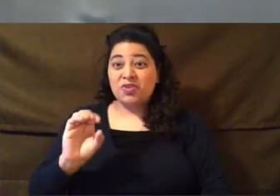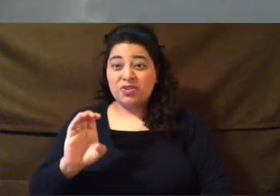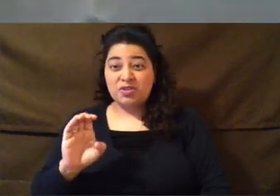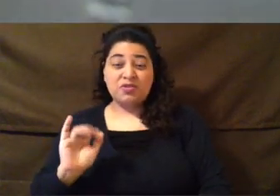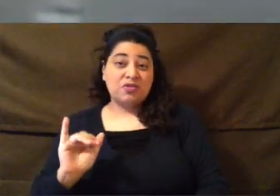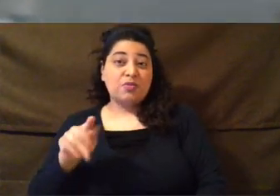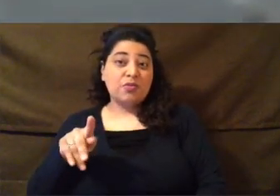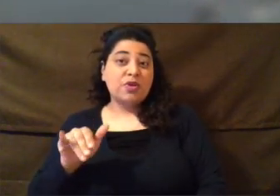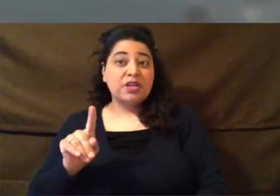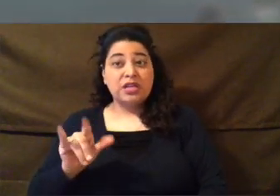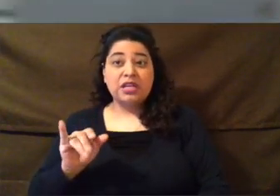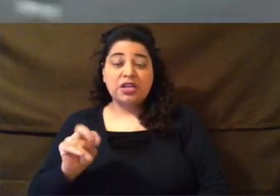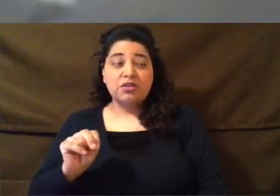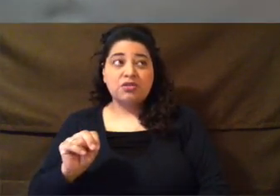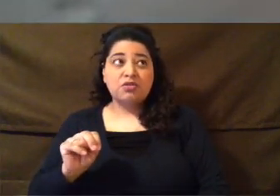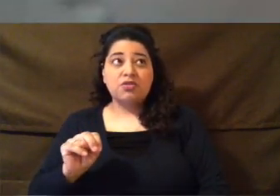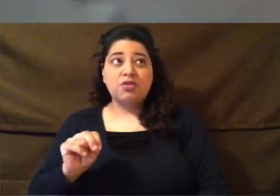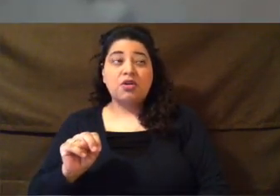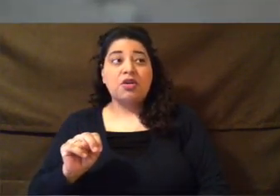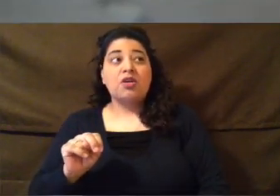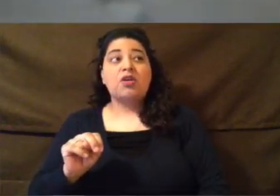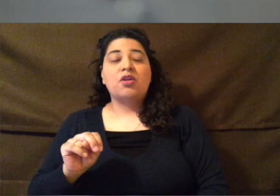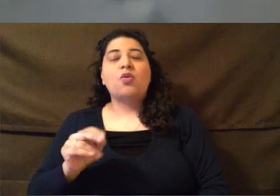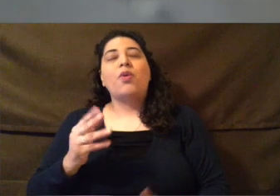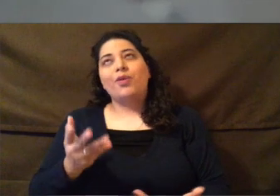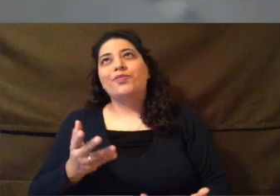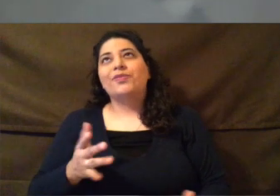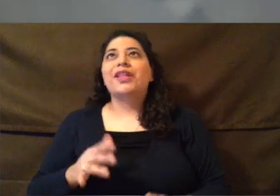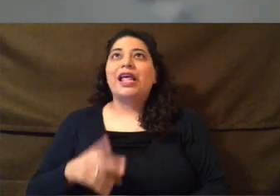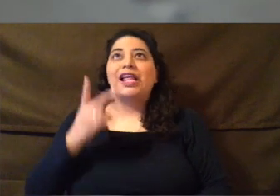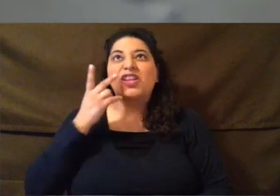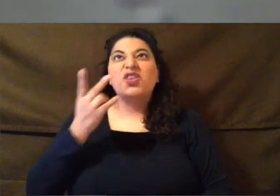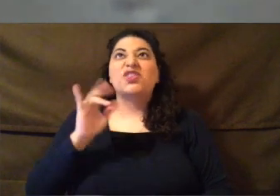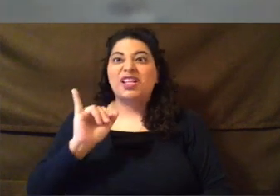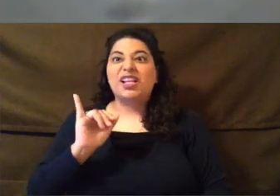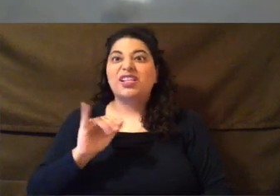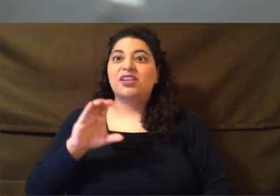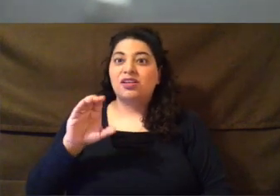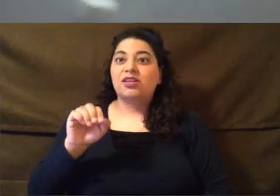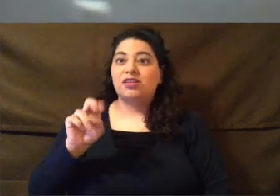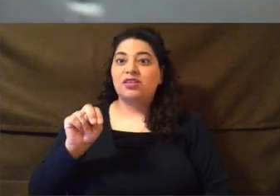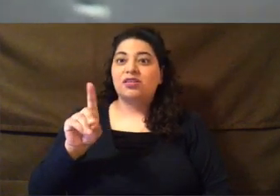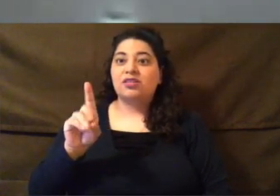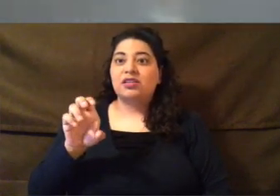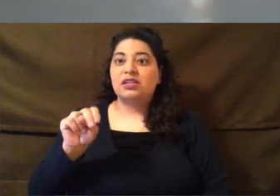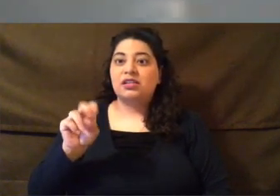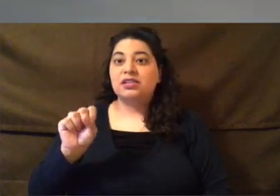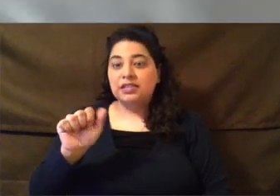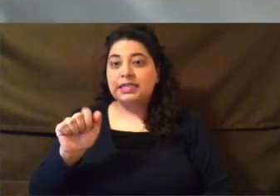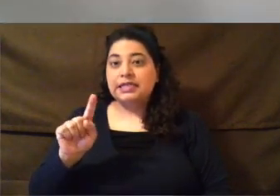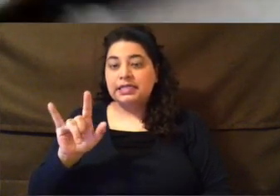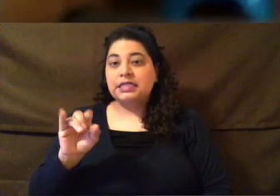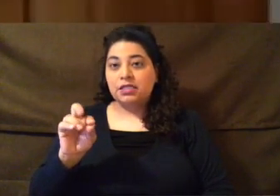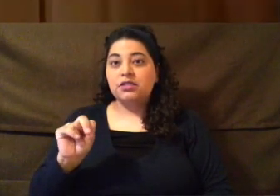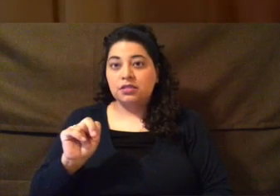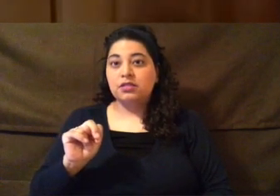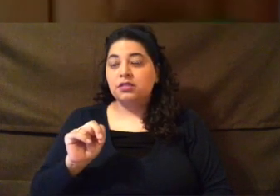precipitation. Well, it is precipitation, but it looks like condensation.